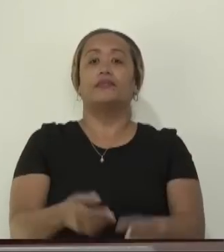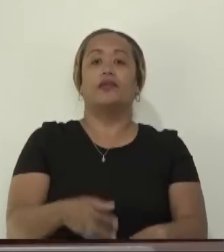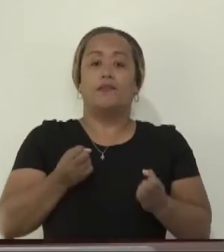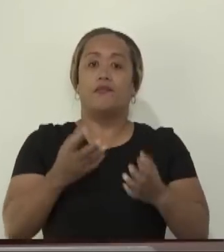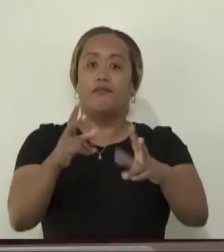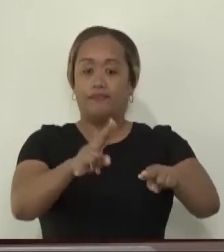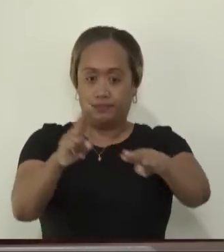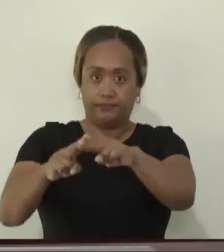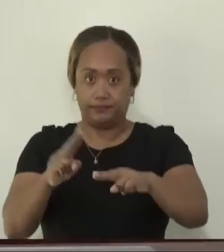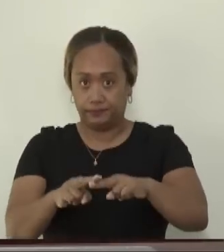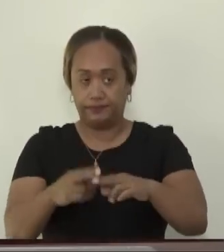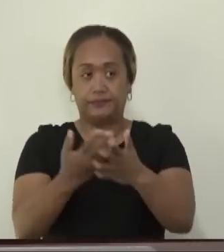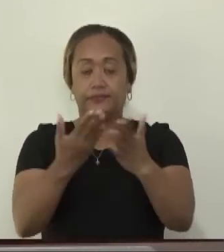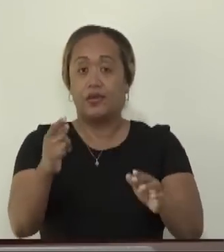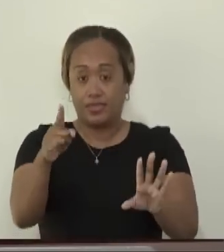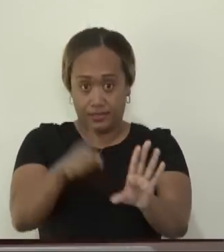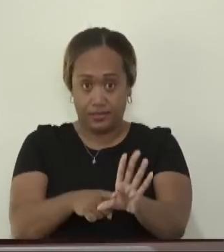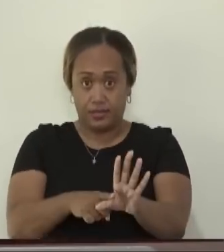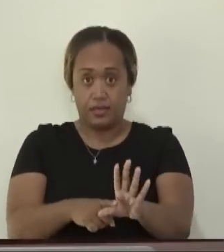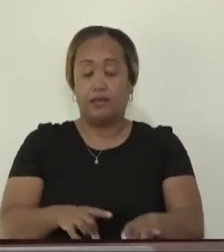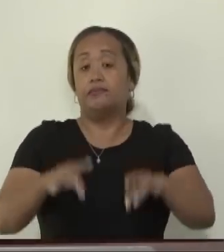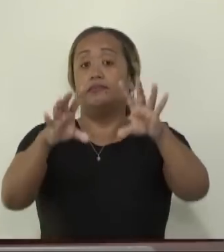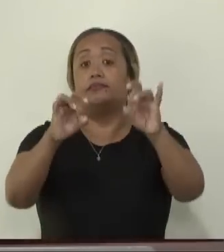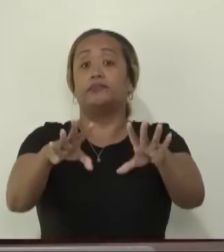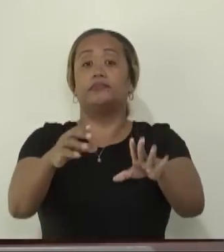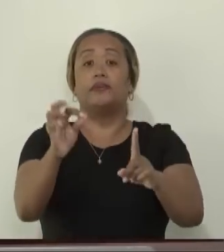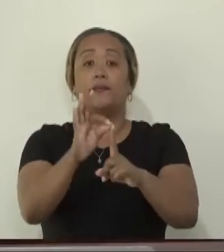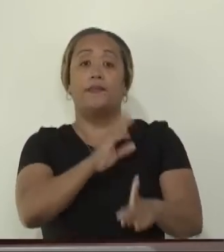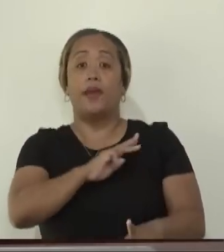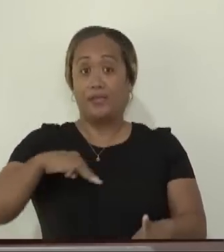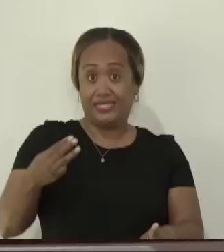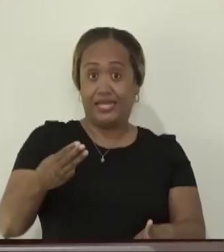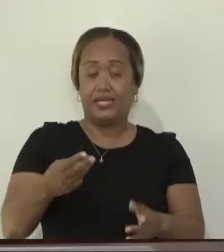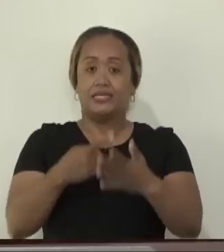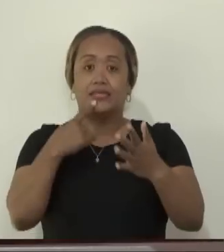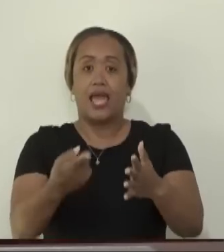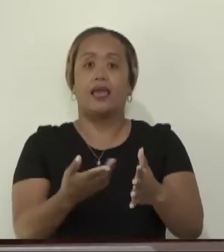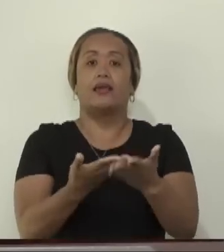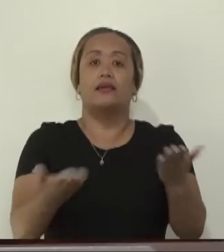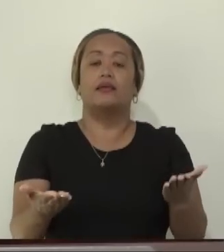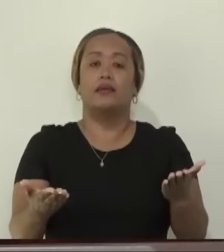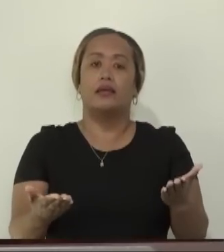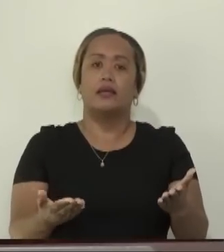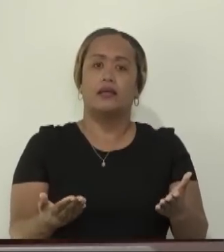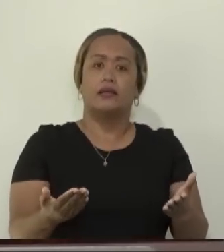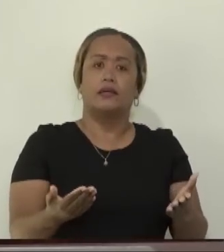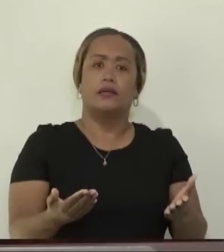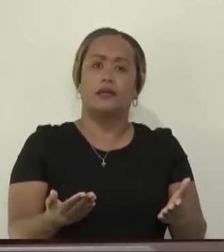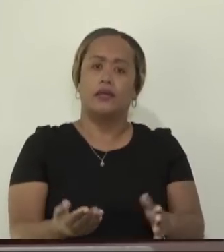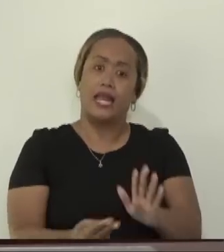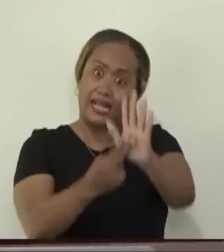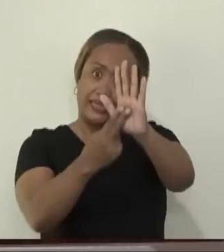Fiji. Earlier this year, the Australian Prime Minister, Albanese, briefly stopped over in